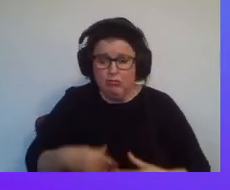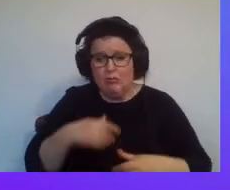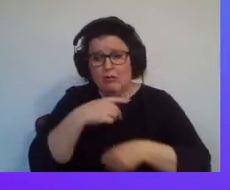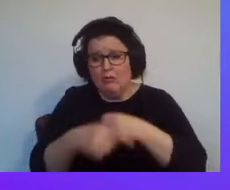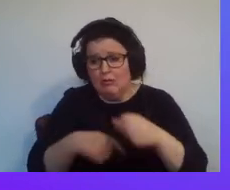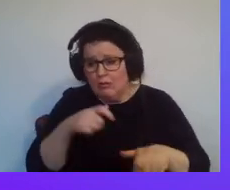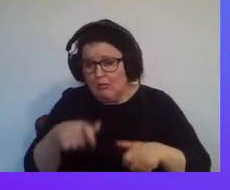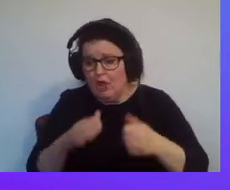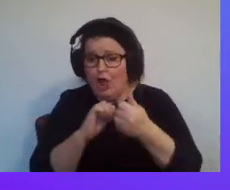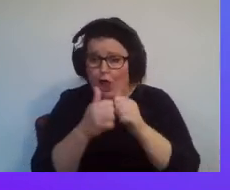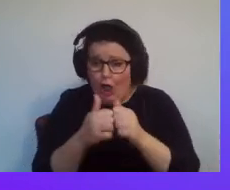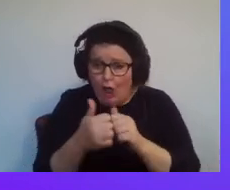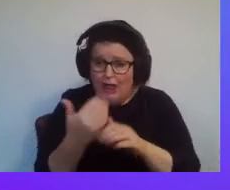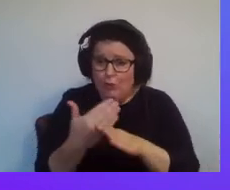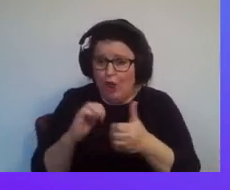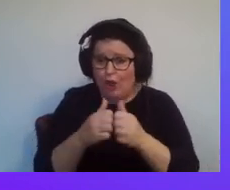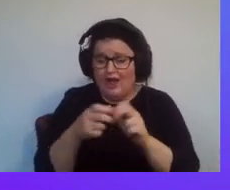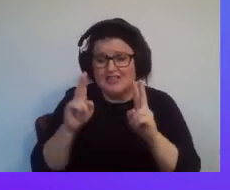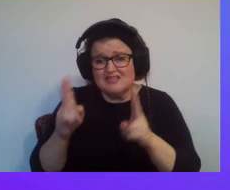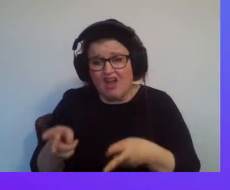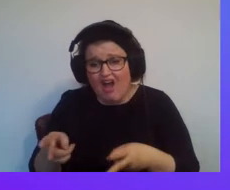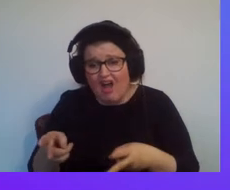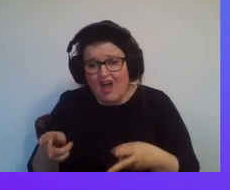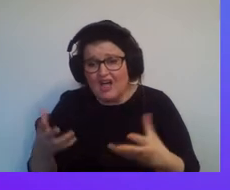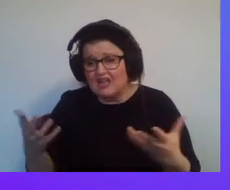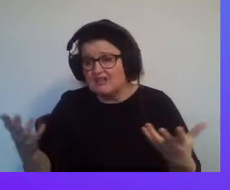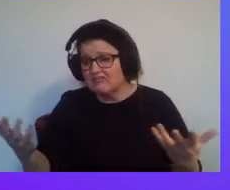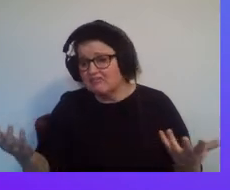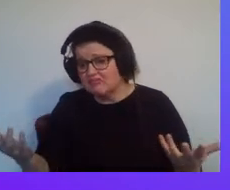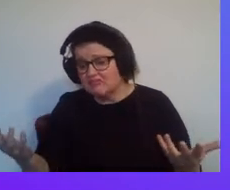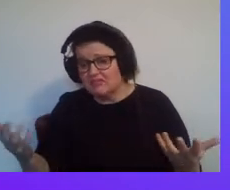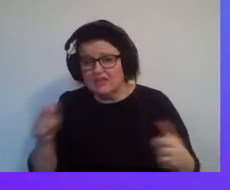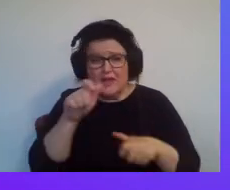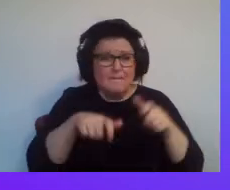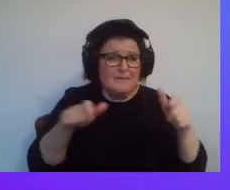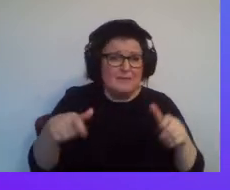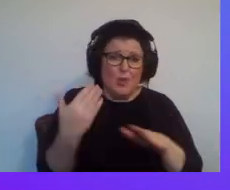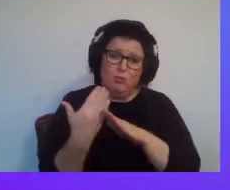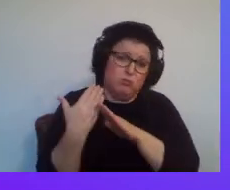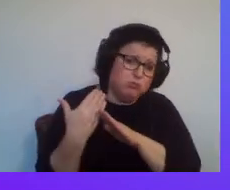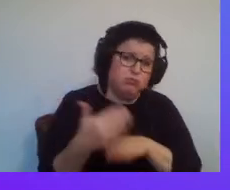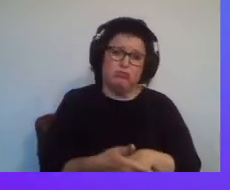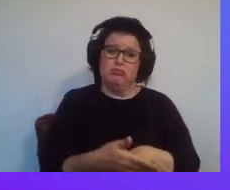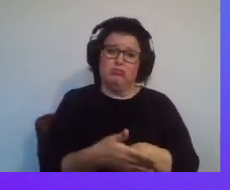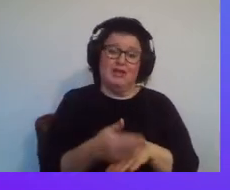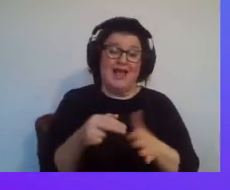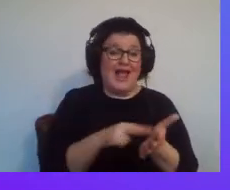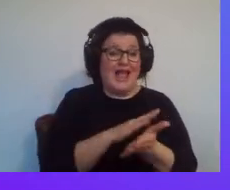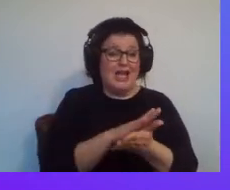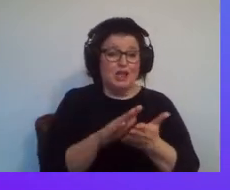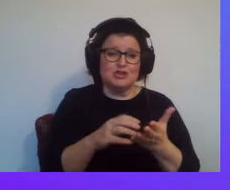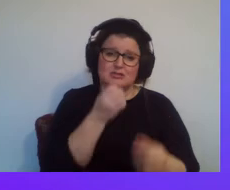been impacted. And people are working hard, 24/7. I mean, the NHS is wonderful. We've always